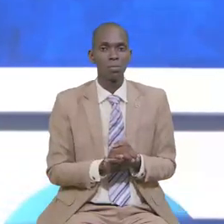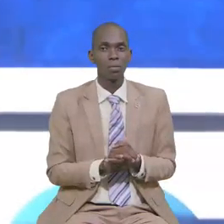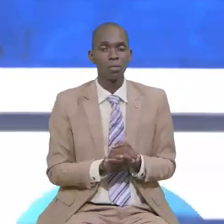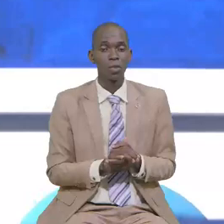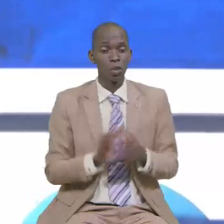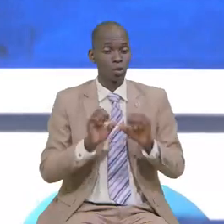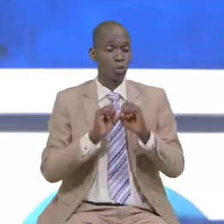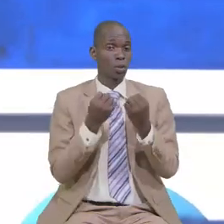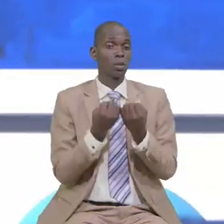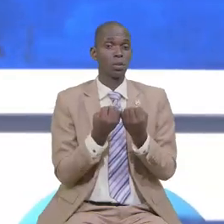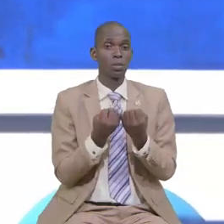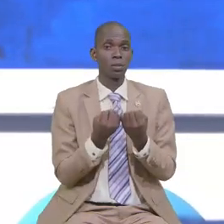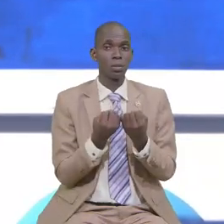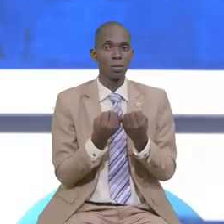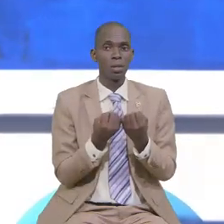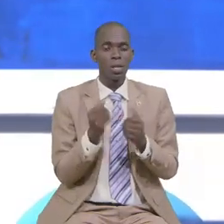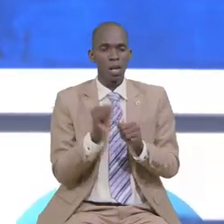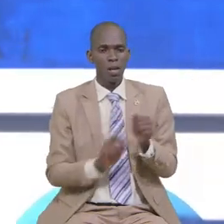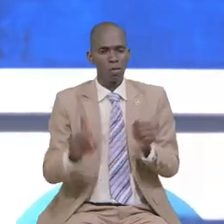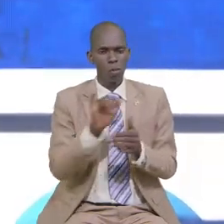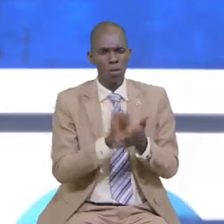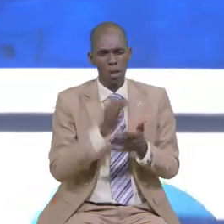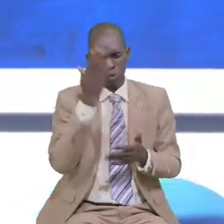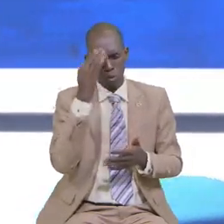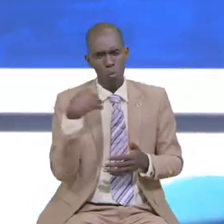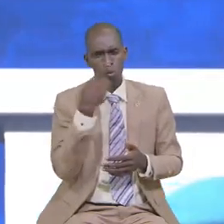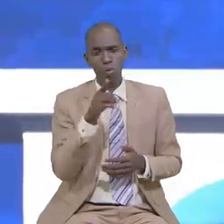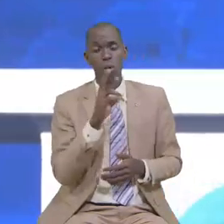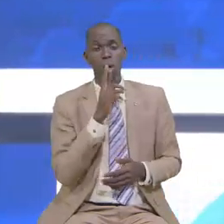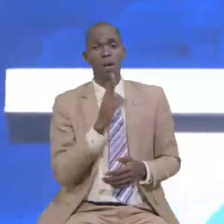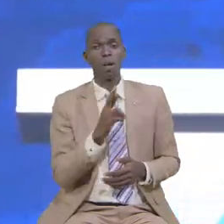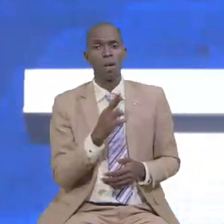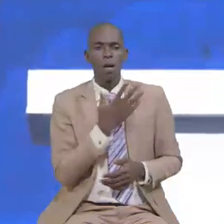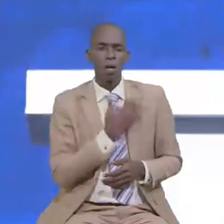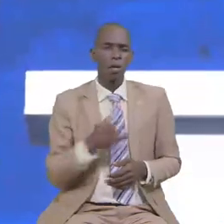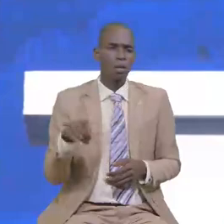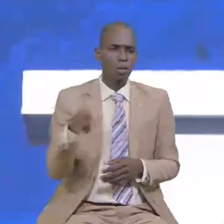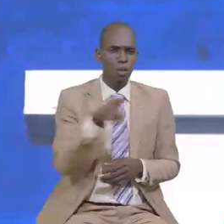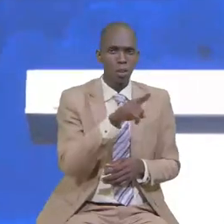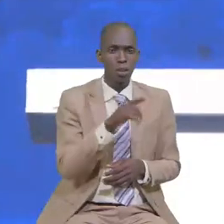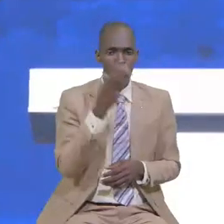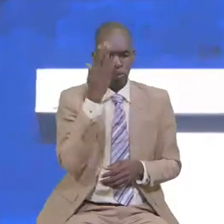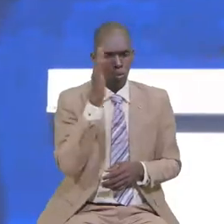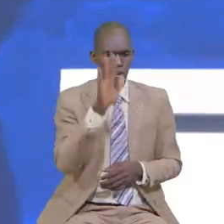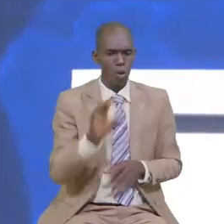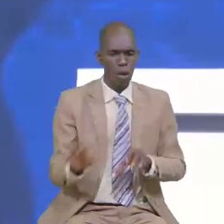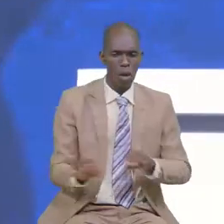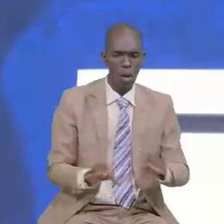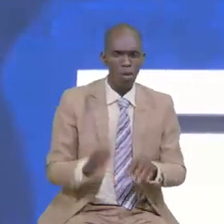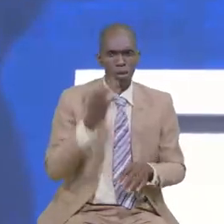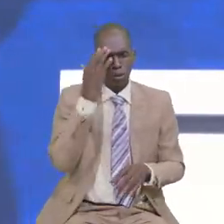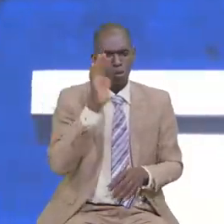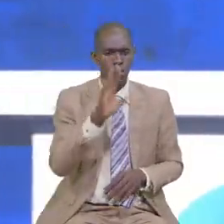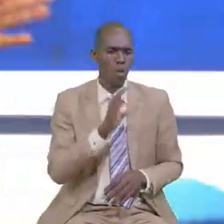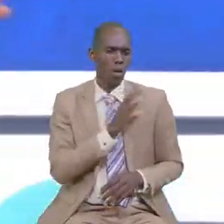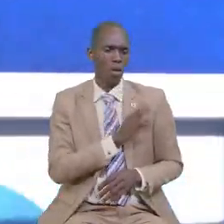Society, everyone that knows who you are, and they know your action, and they know your character,